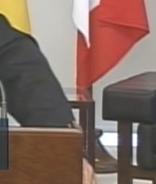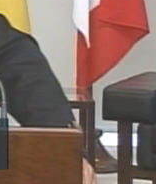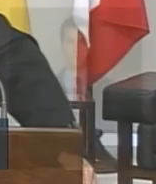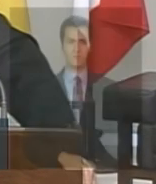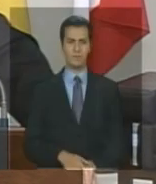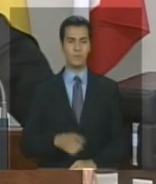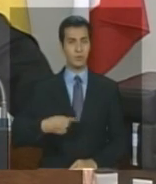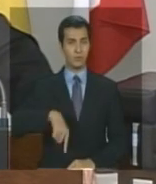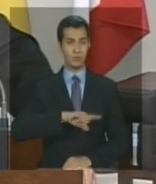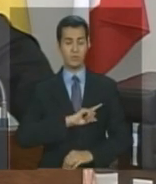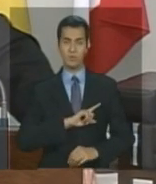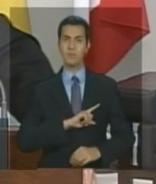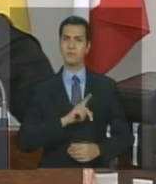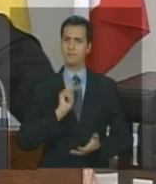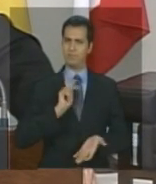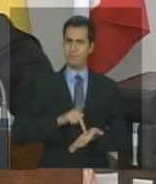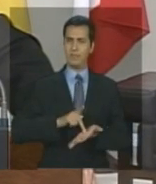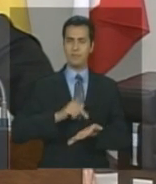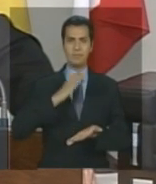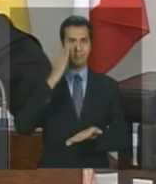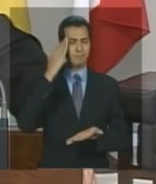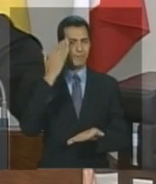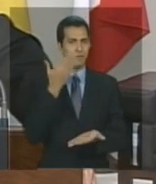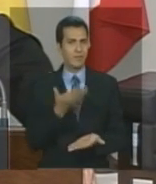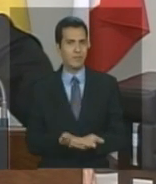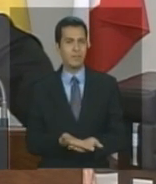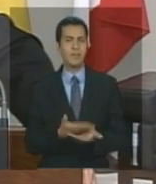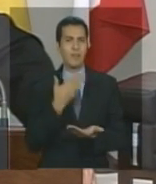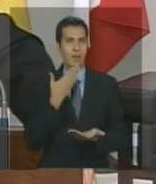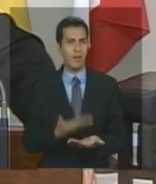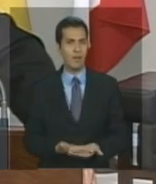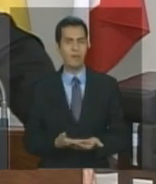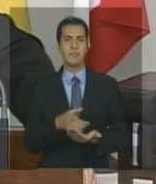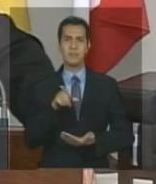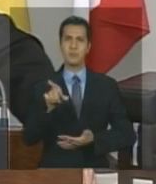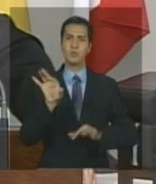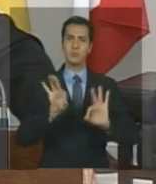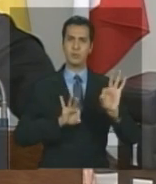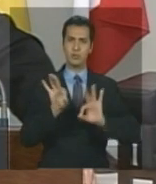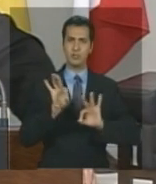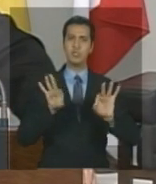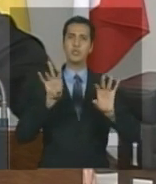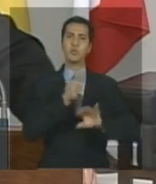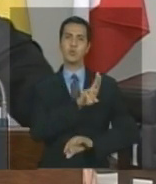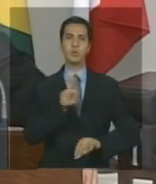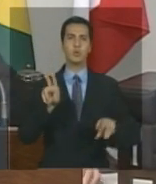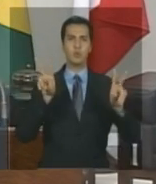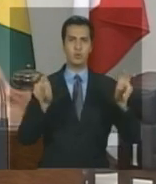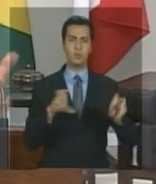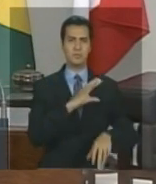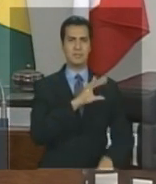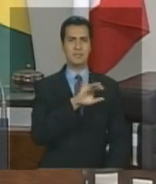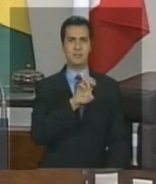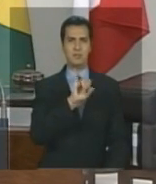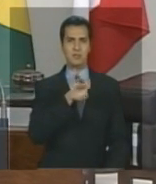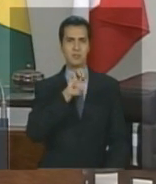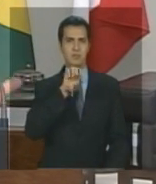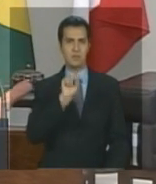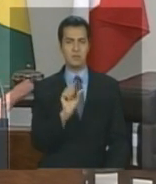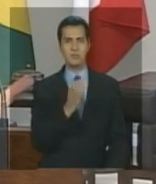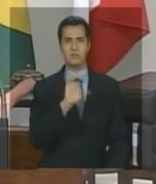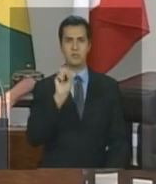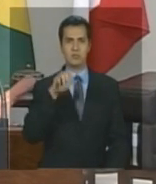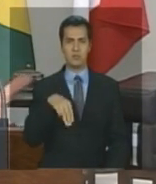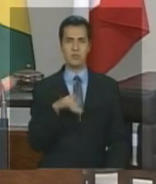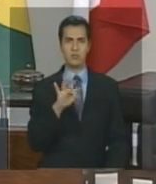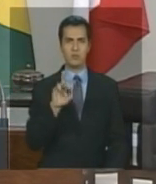estamos muito impressionados com o seu programa Ciências Sem Fronteiras. That is leadership of the best kind because education and the